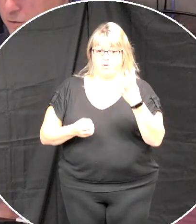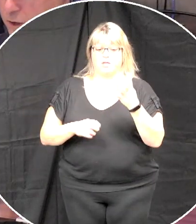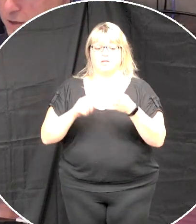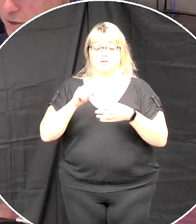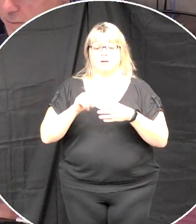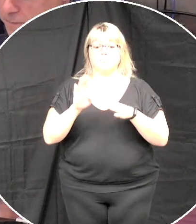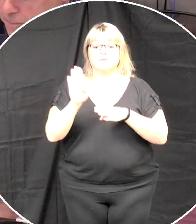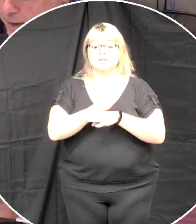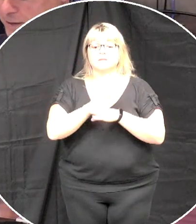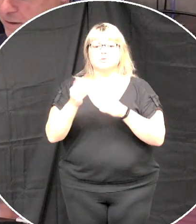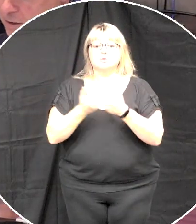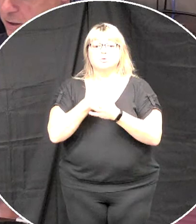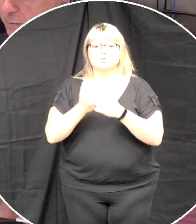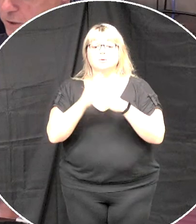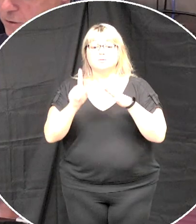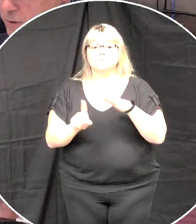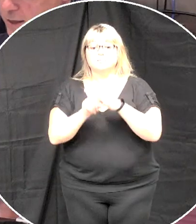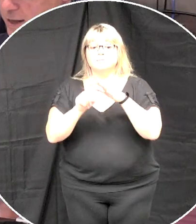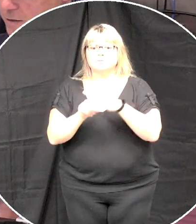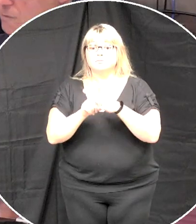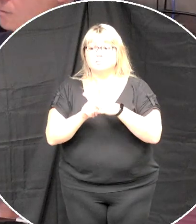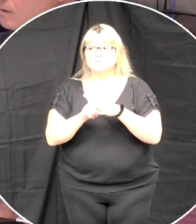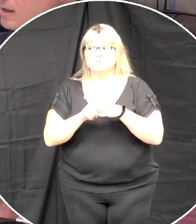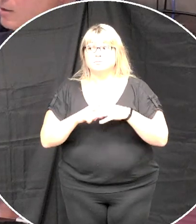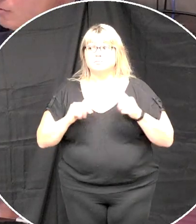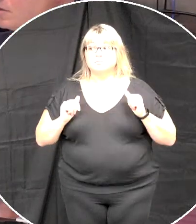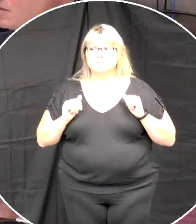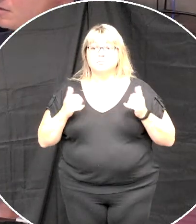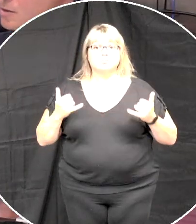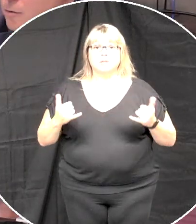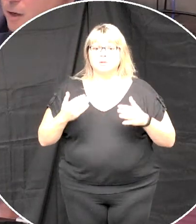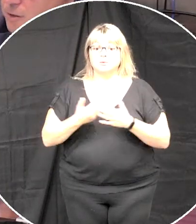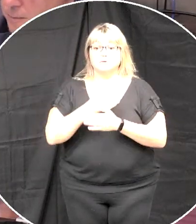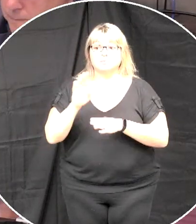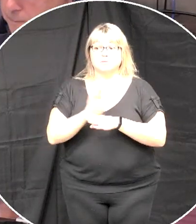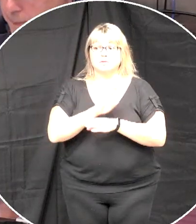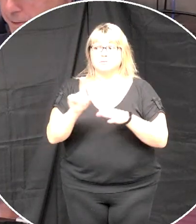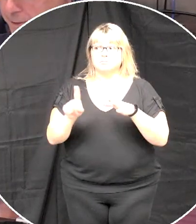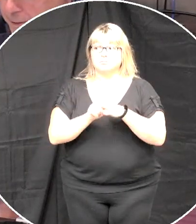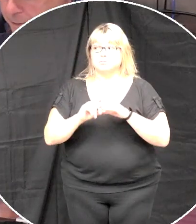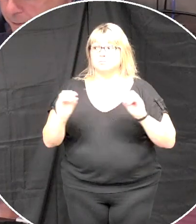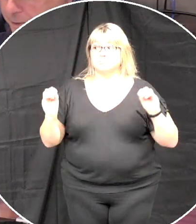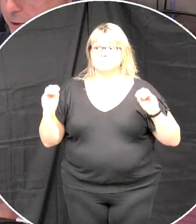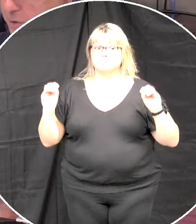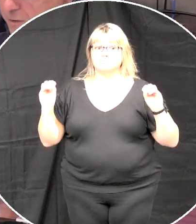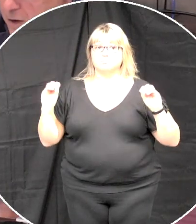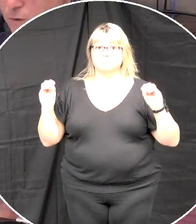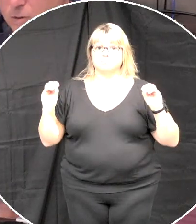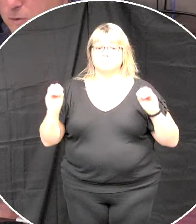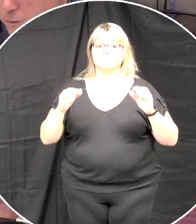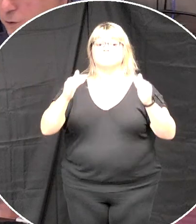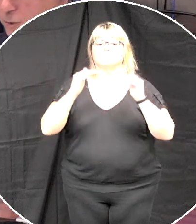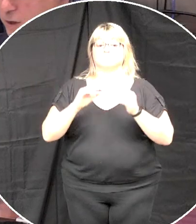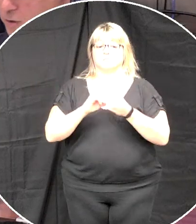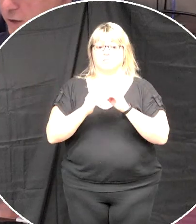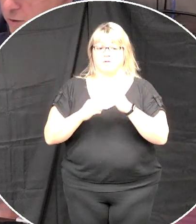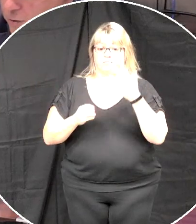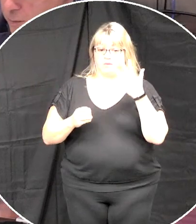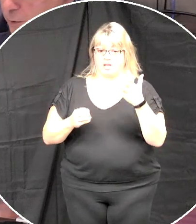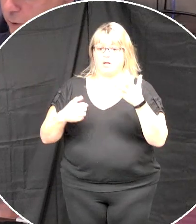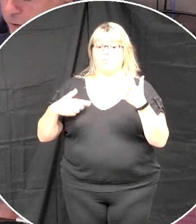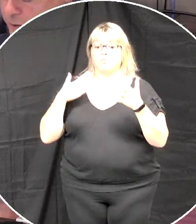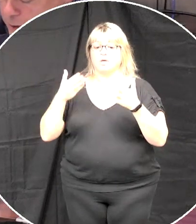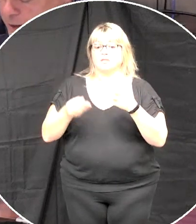business arising. And at this time, we do not have any new business arising. Number 5, we're going to move forward to our